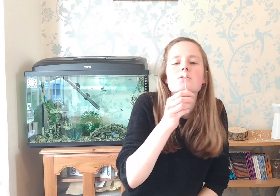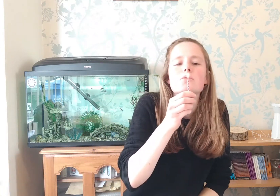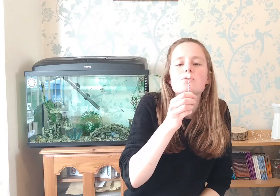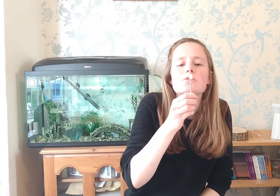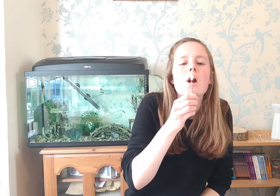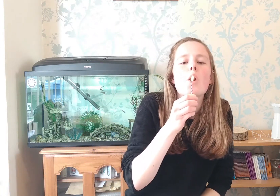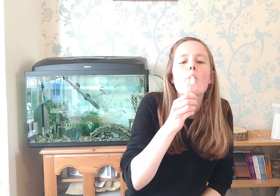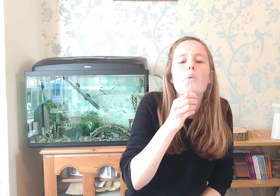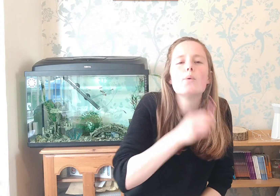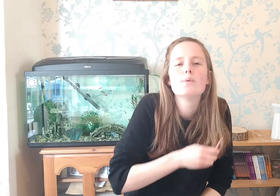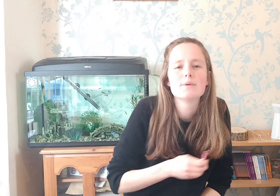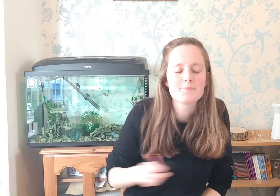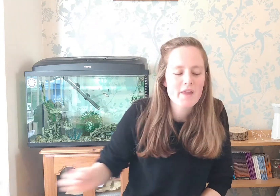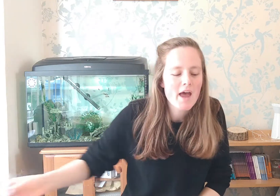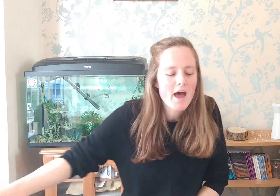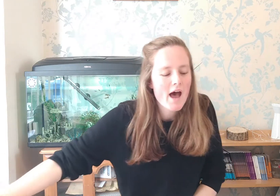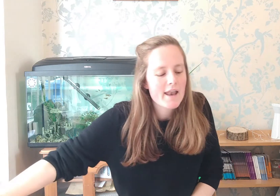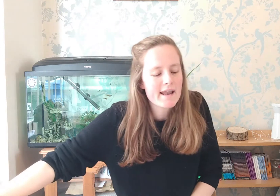and candles.